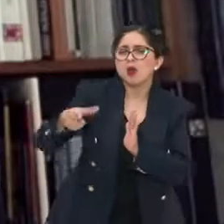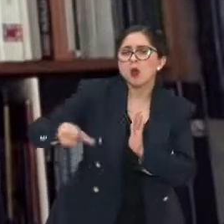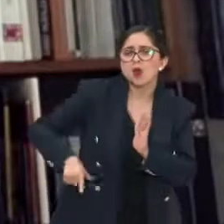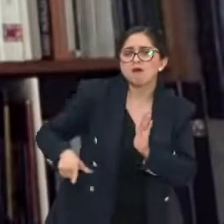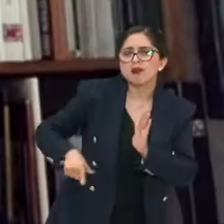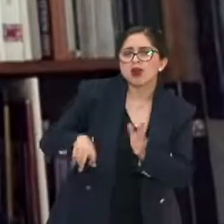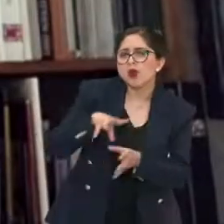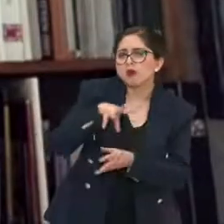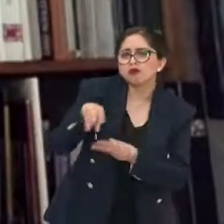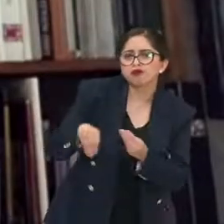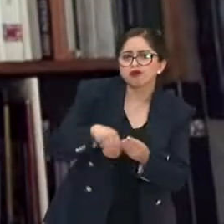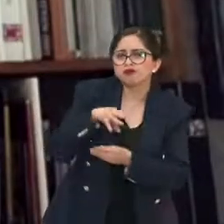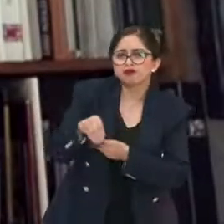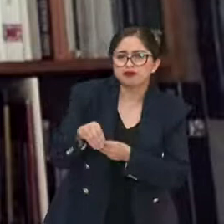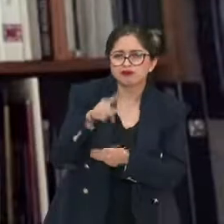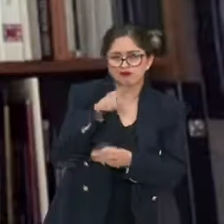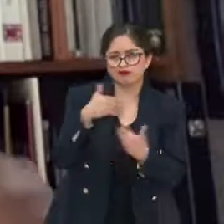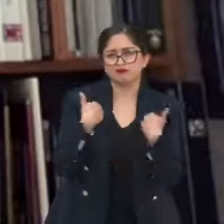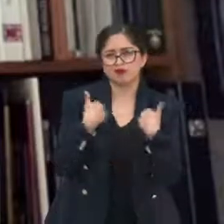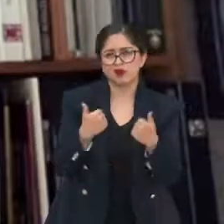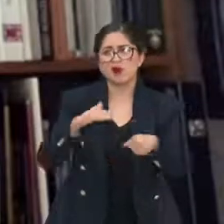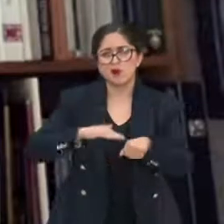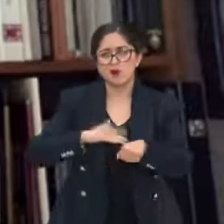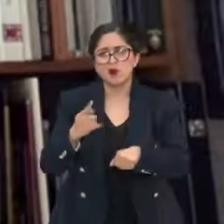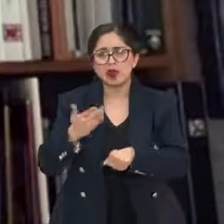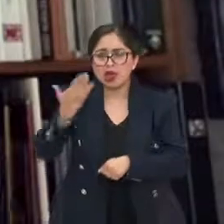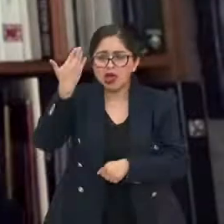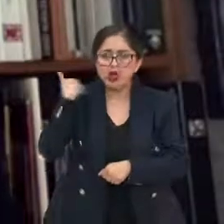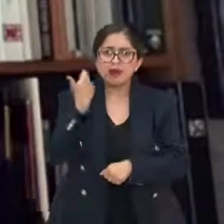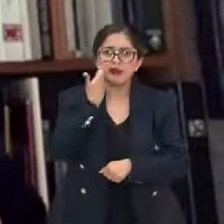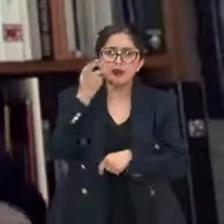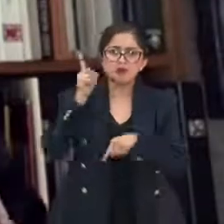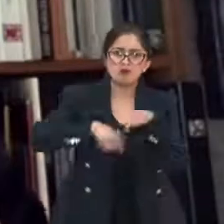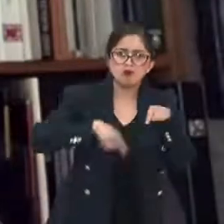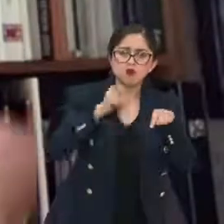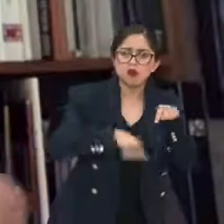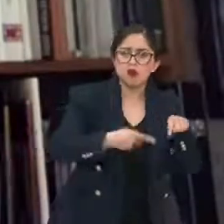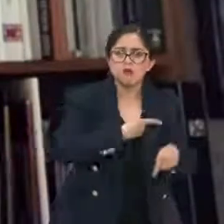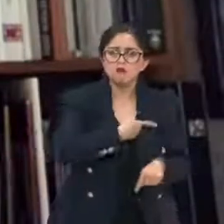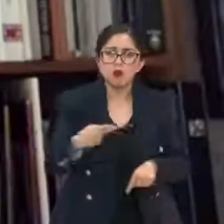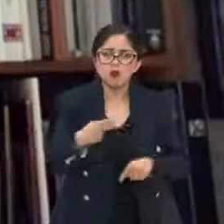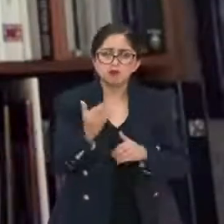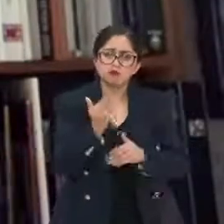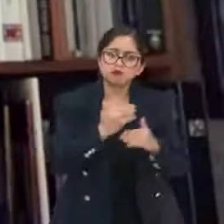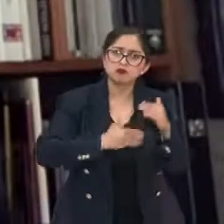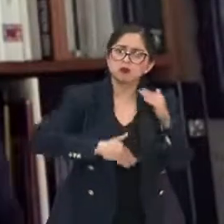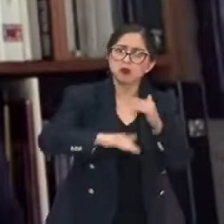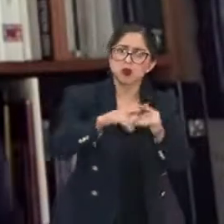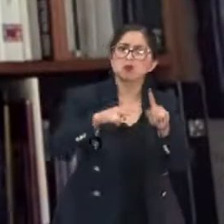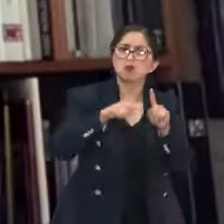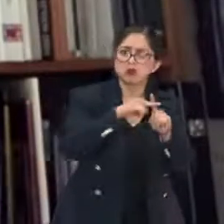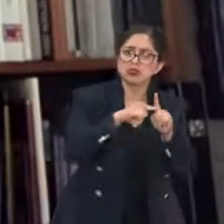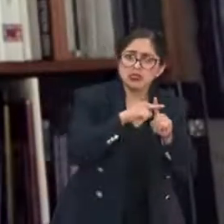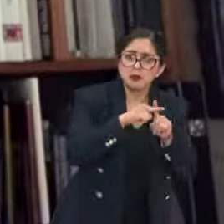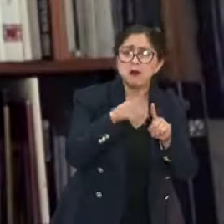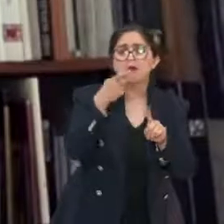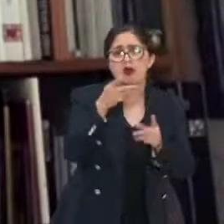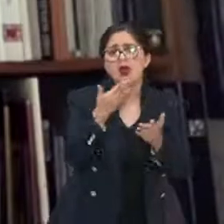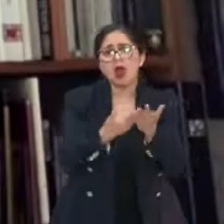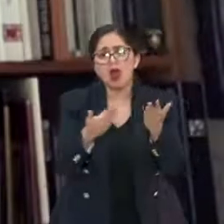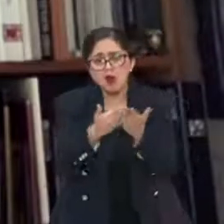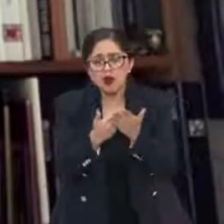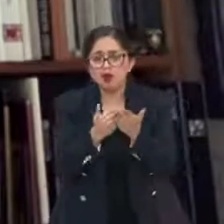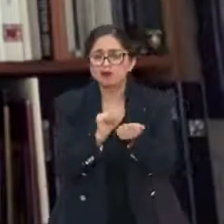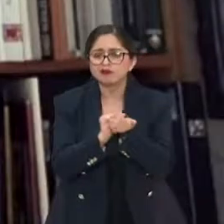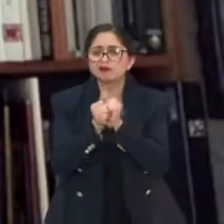represented for that government, we can explain why fighting poverty had some positive results, even though